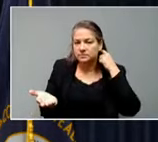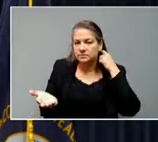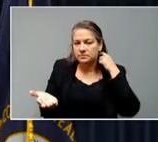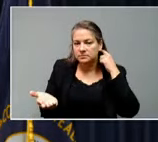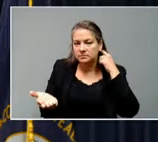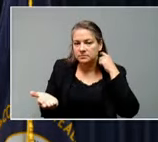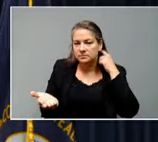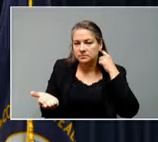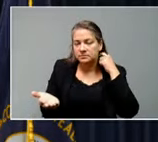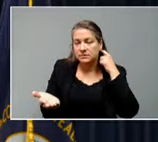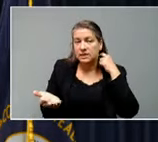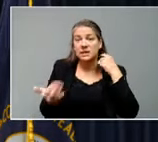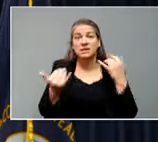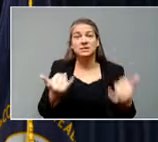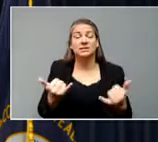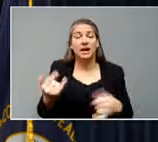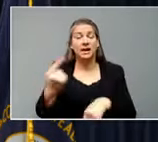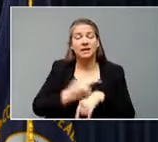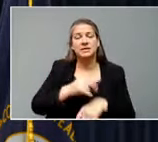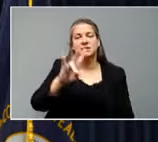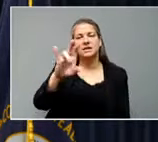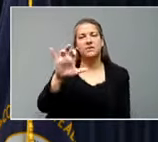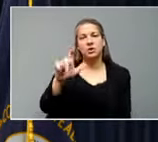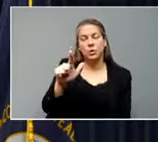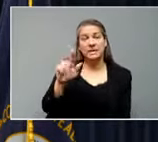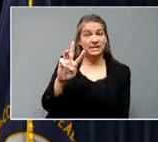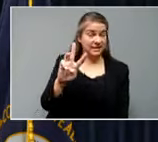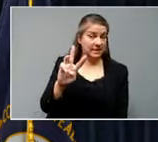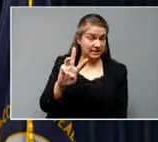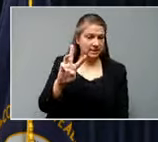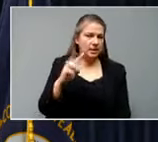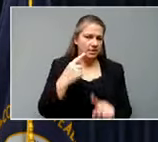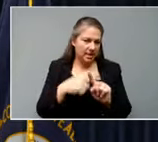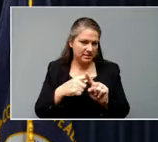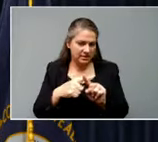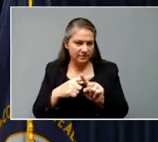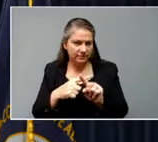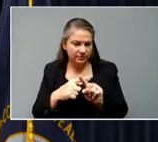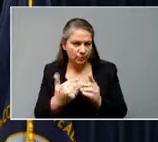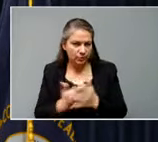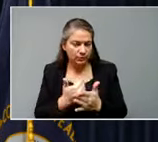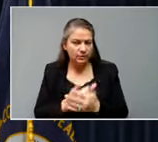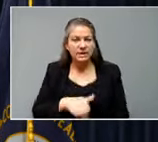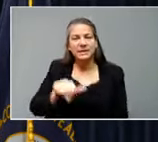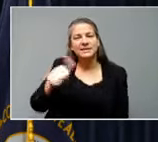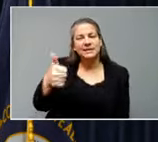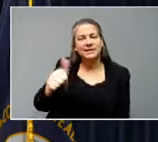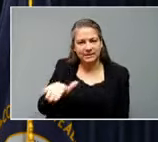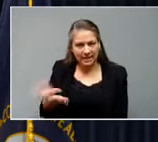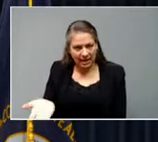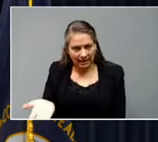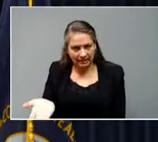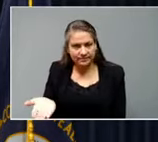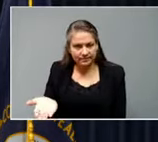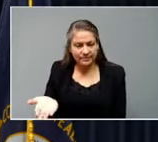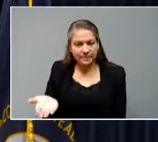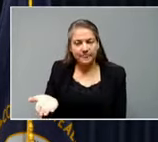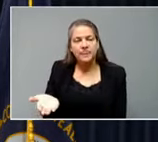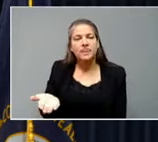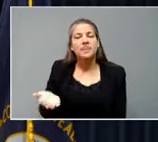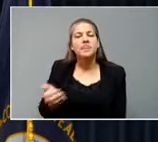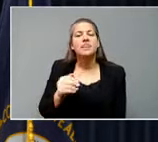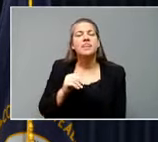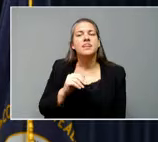And today, 726 new cases, 10 new deaths, and they include